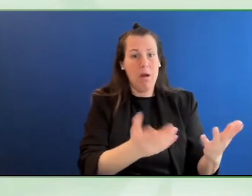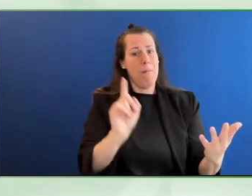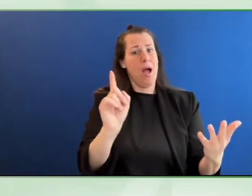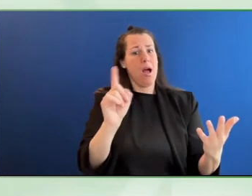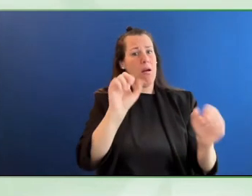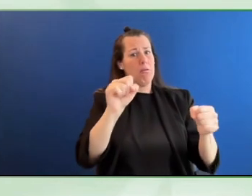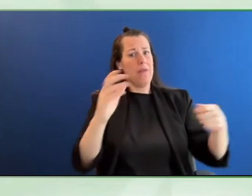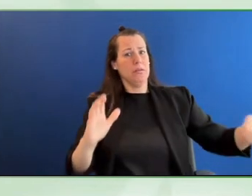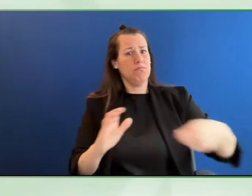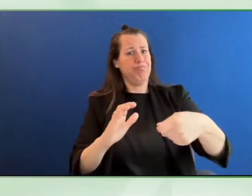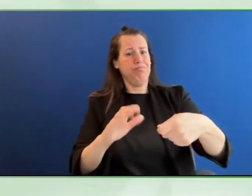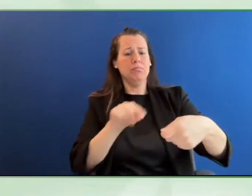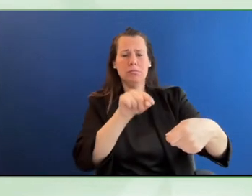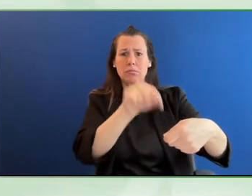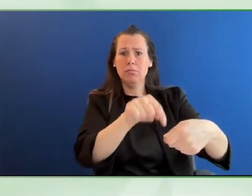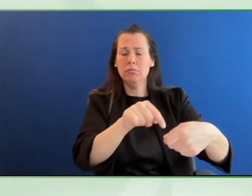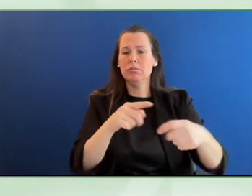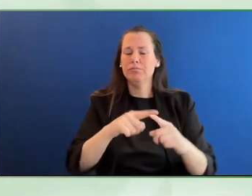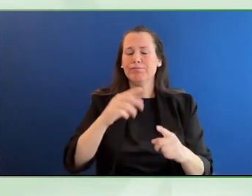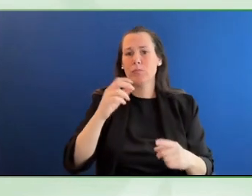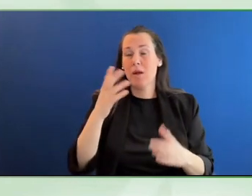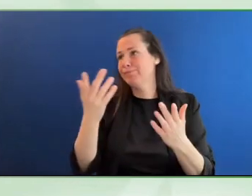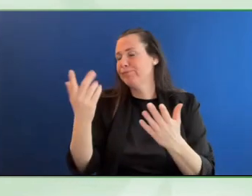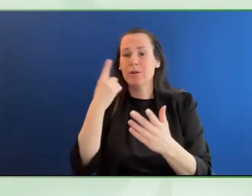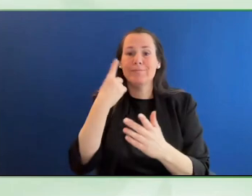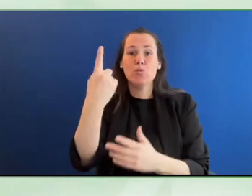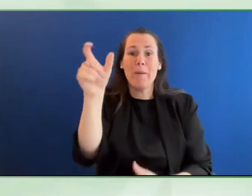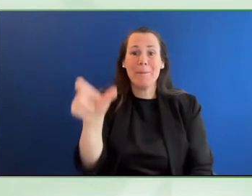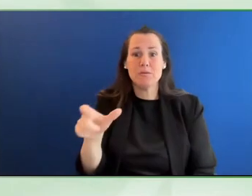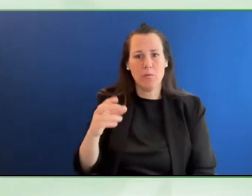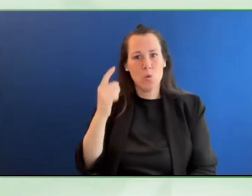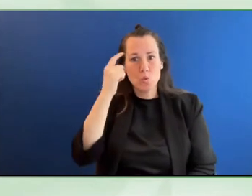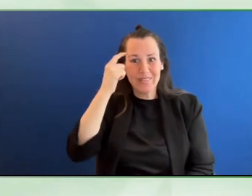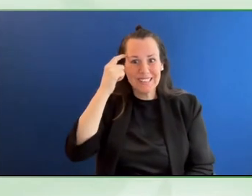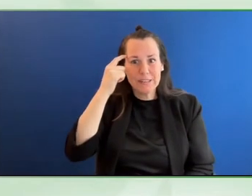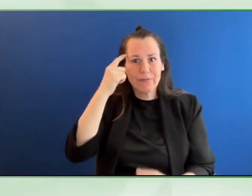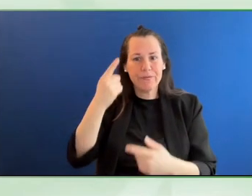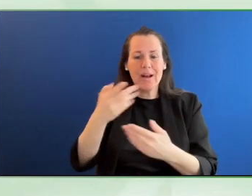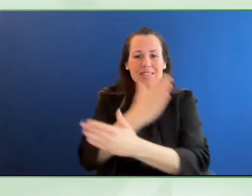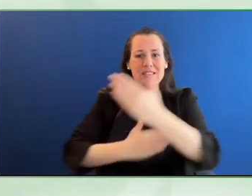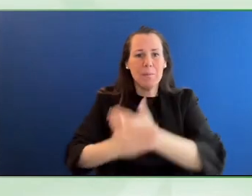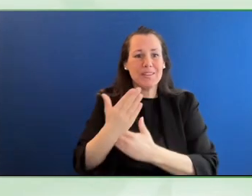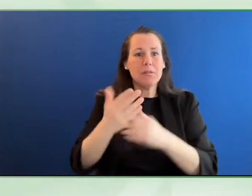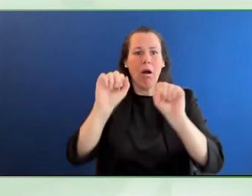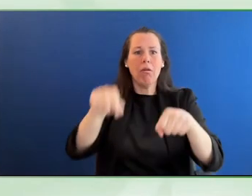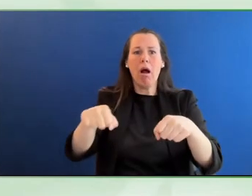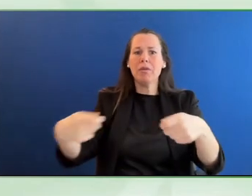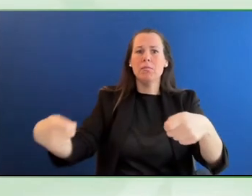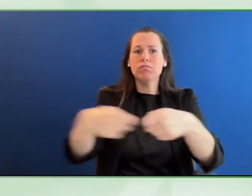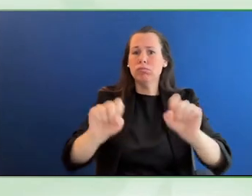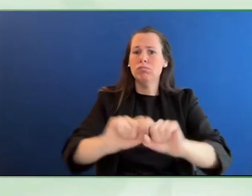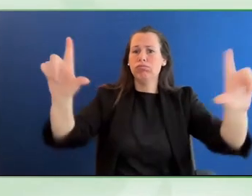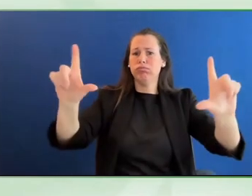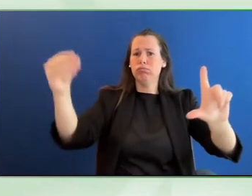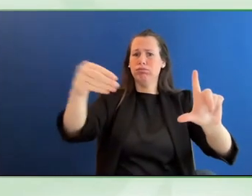will, with the glasses. It would be like not having their AT is like telling somebody with really low vision they don't need their glasses. Just go